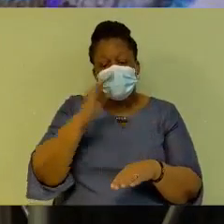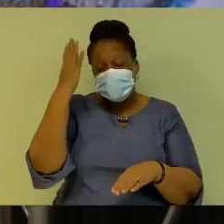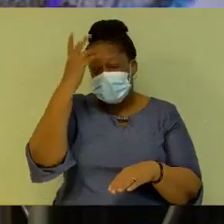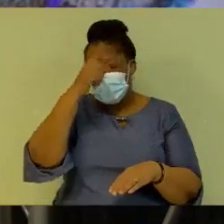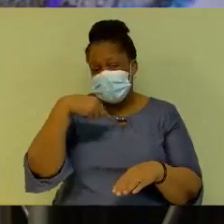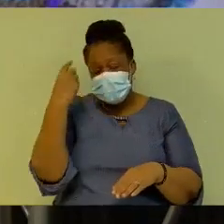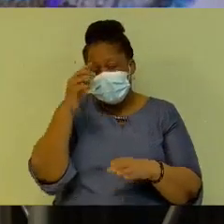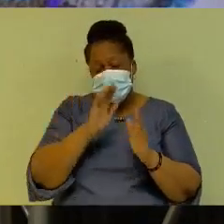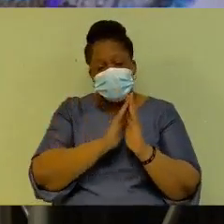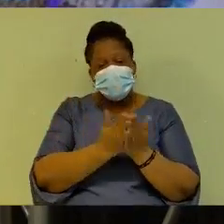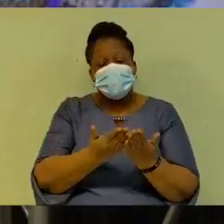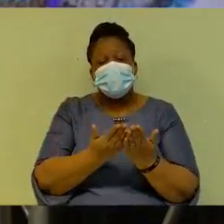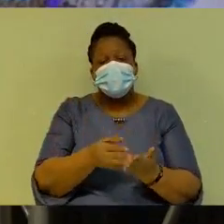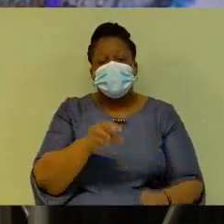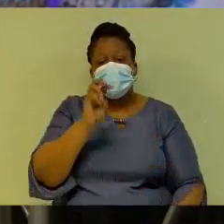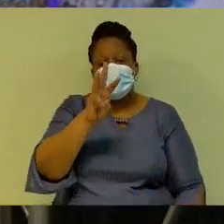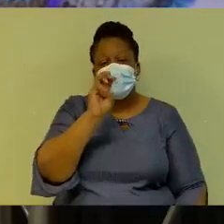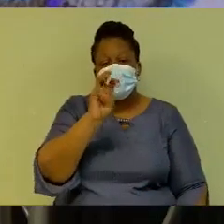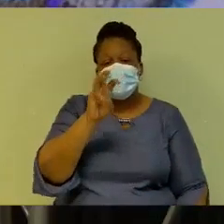at